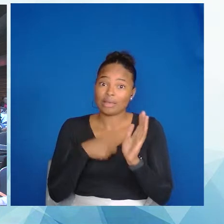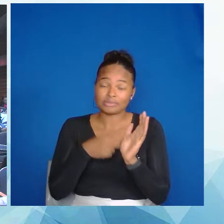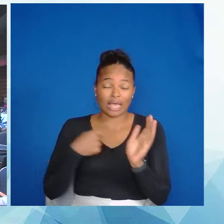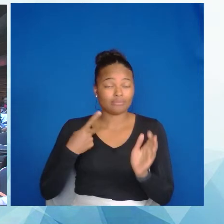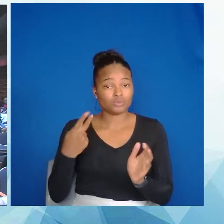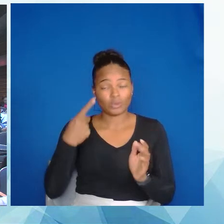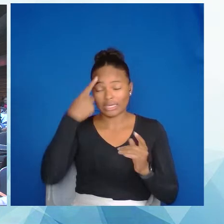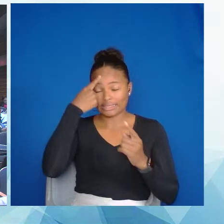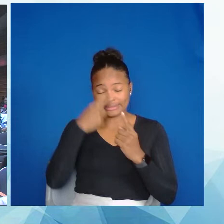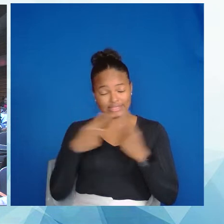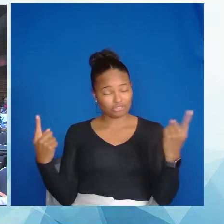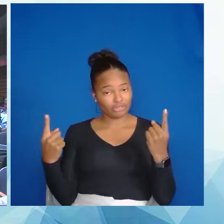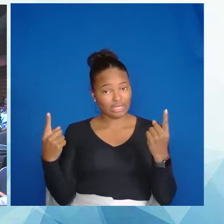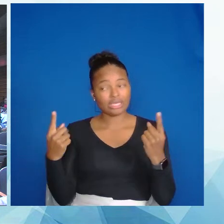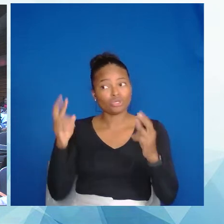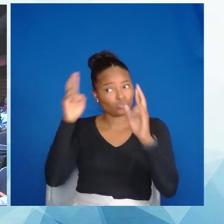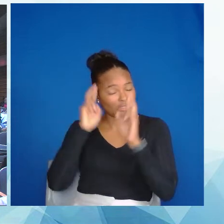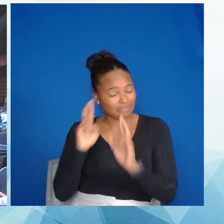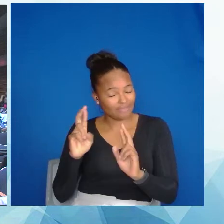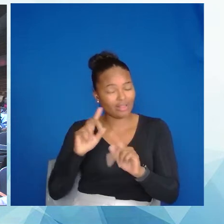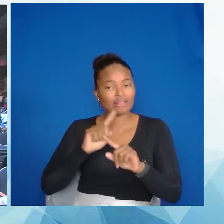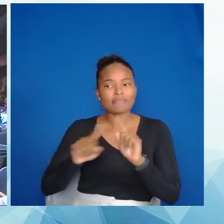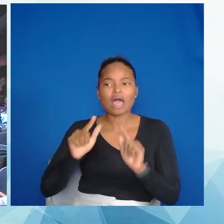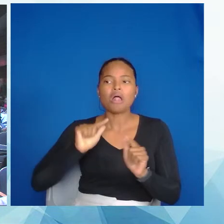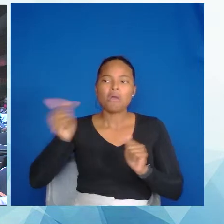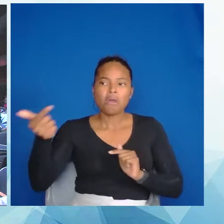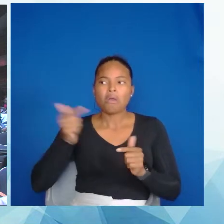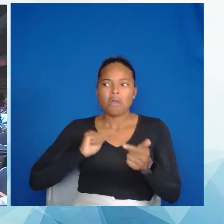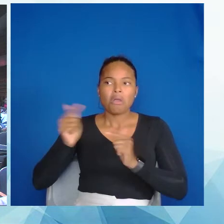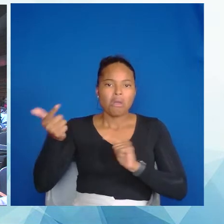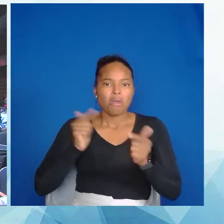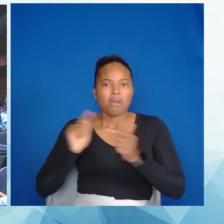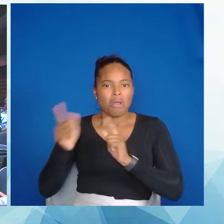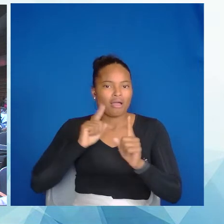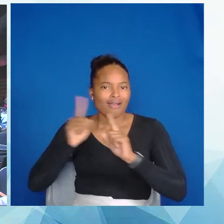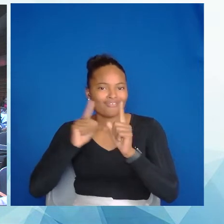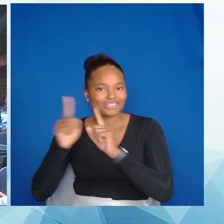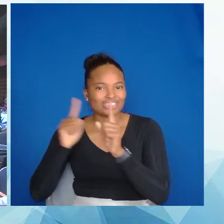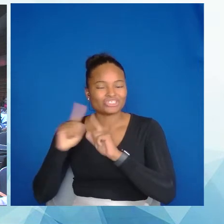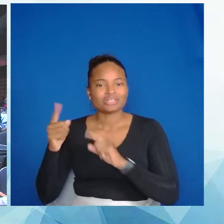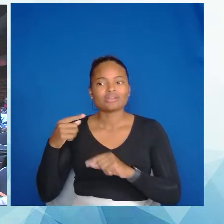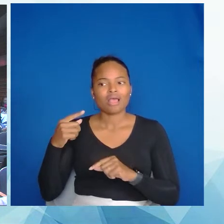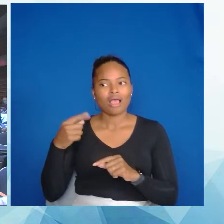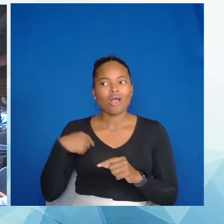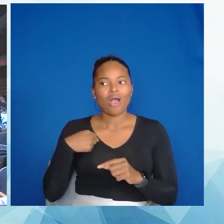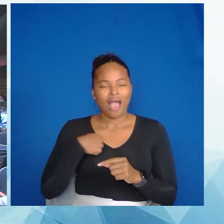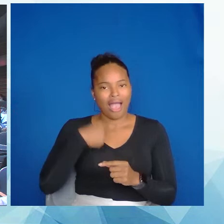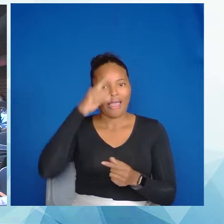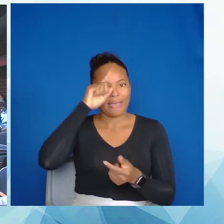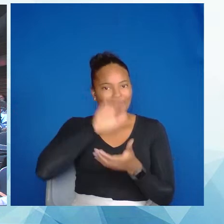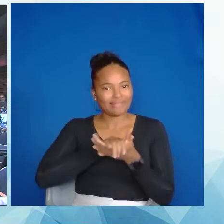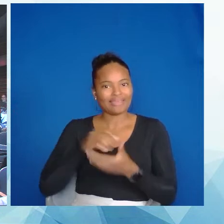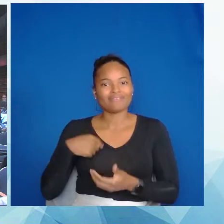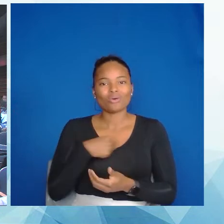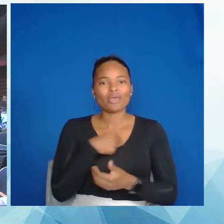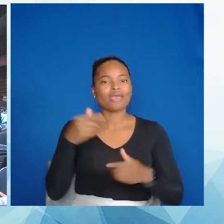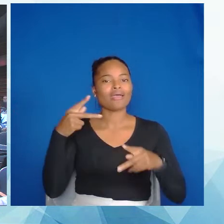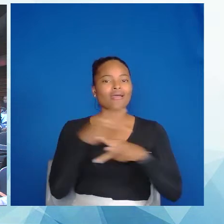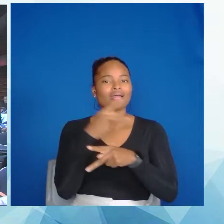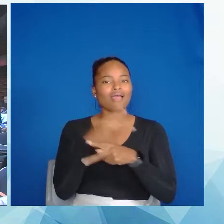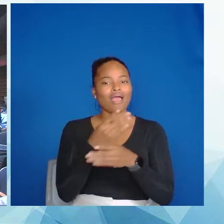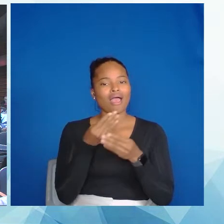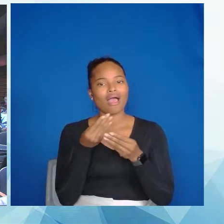had some respectful disagreements, but we went back and forth. And I think that we figured out what the good balance